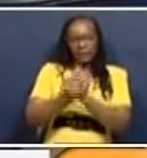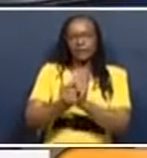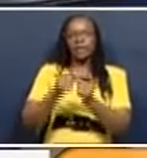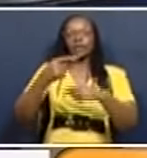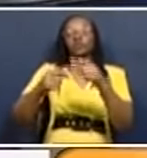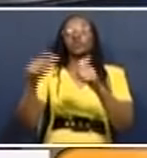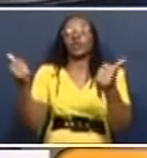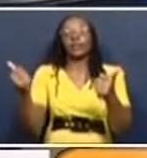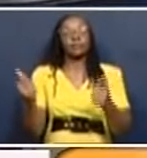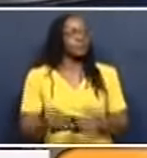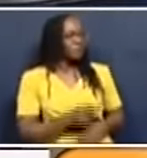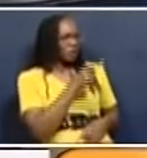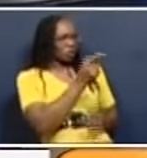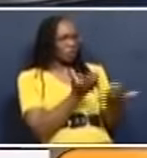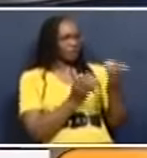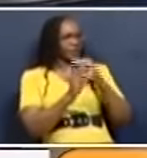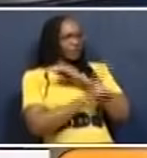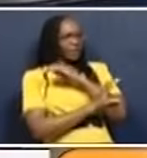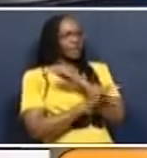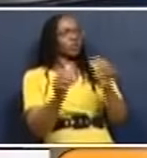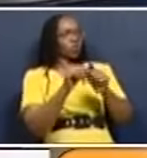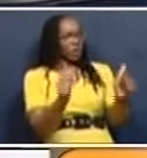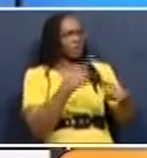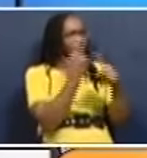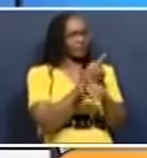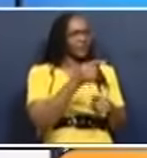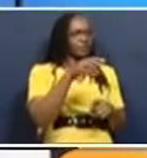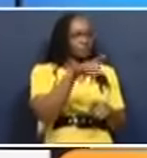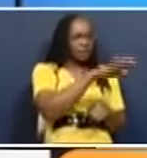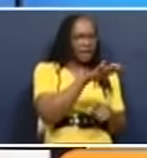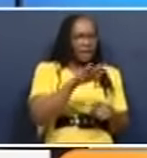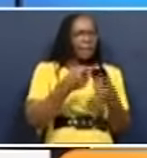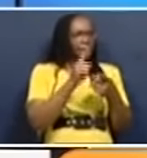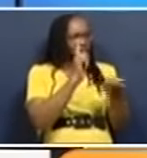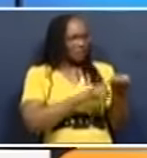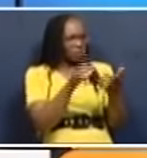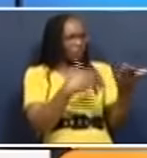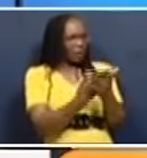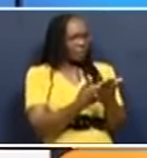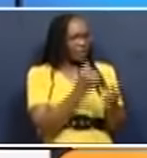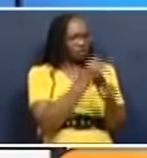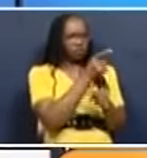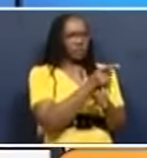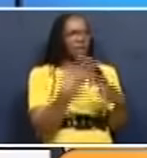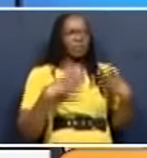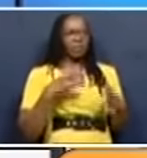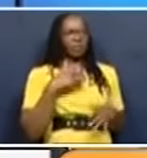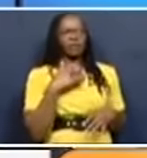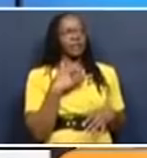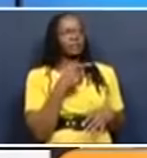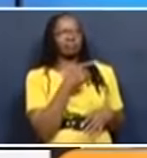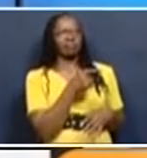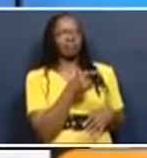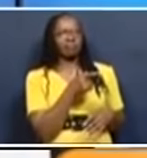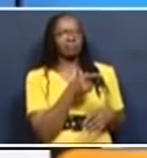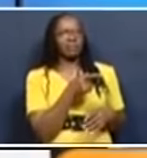various capacities, yes, and very successfully, yes, and everybody knows that. Mm-hmm. But when you're applying for this job, there are those who are against you taking the position. Yeah. A number of Kenyans